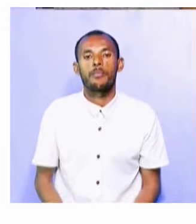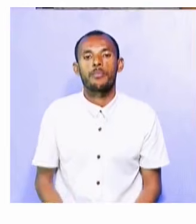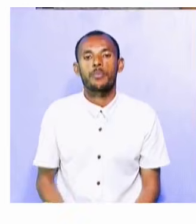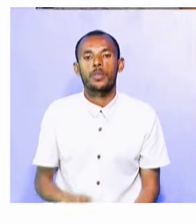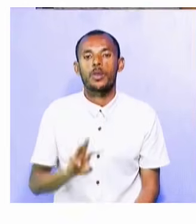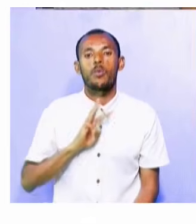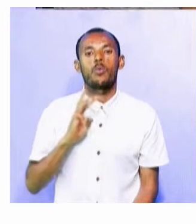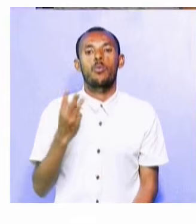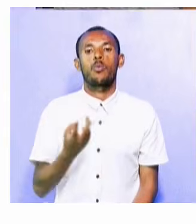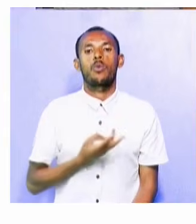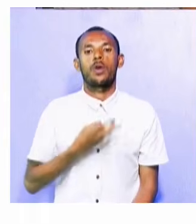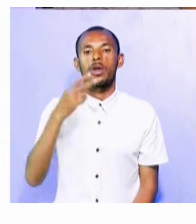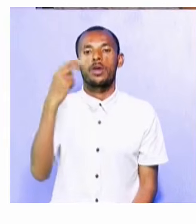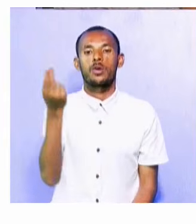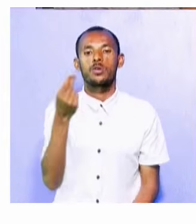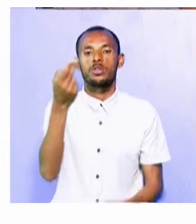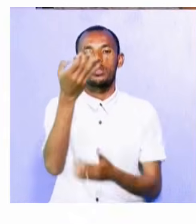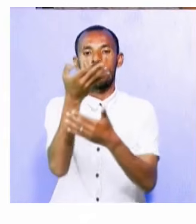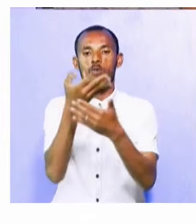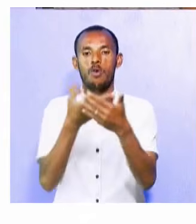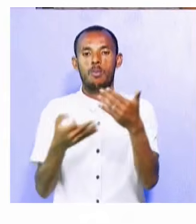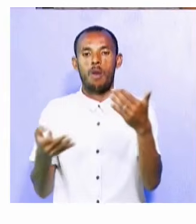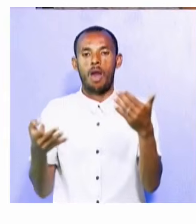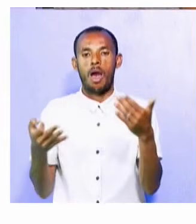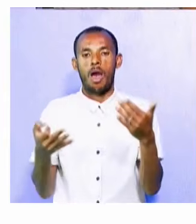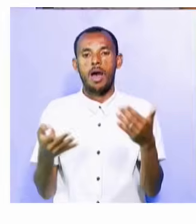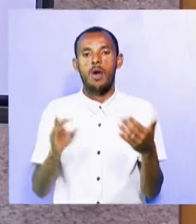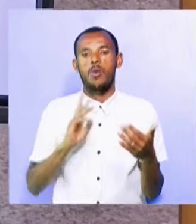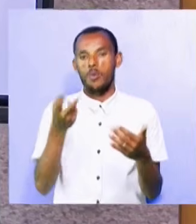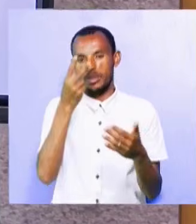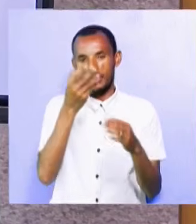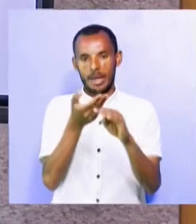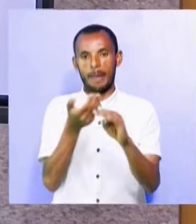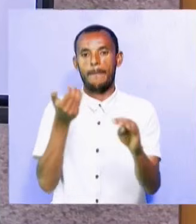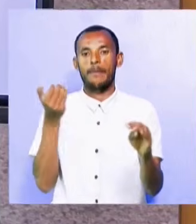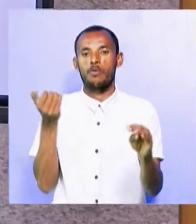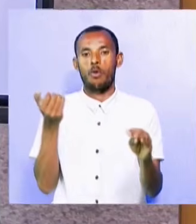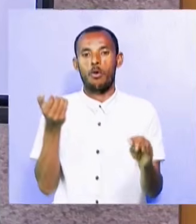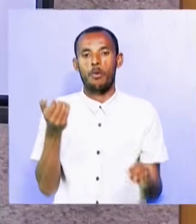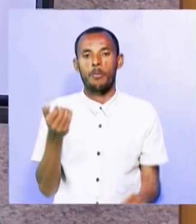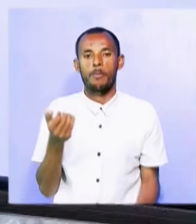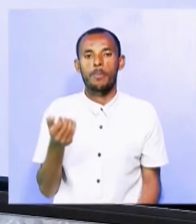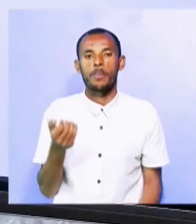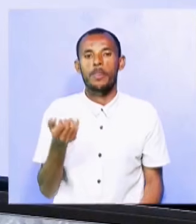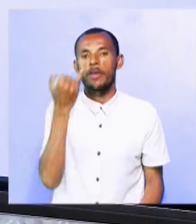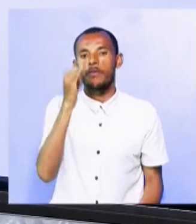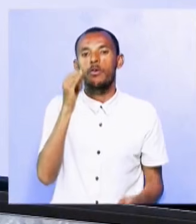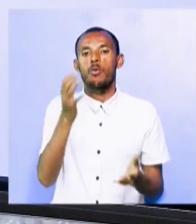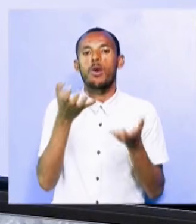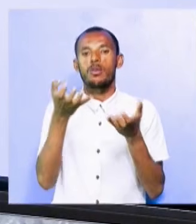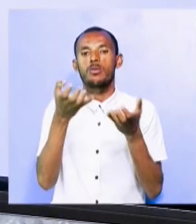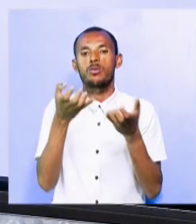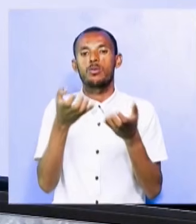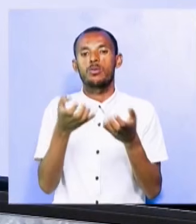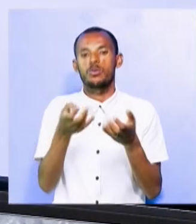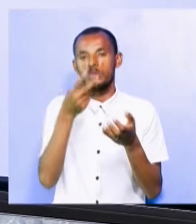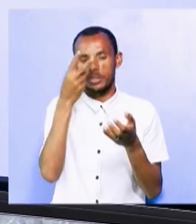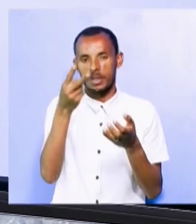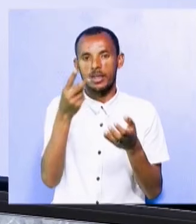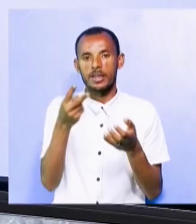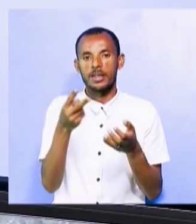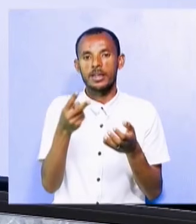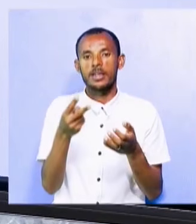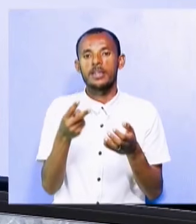we use the formula that we have seen before. Okay, if you want, you can roughly sketch